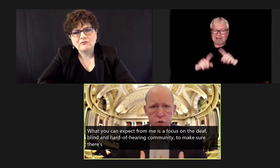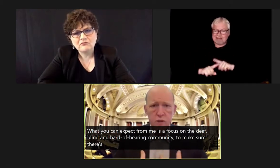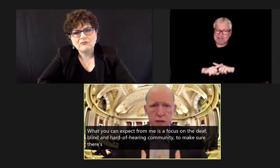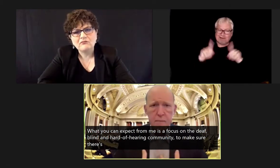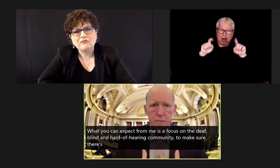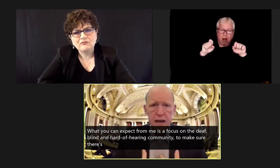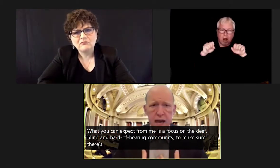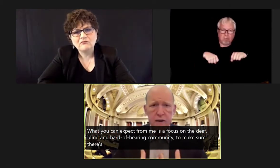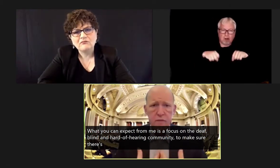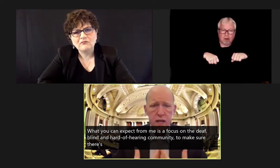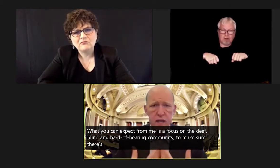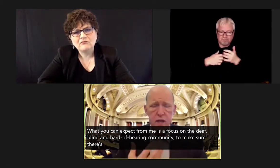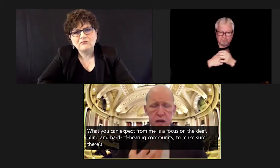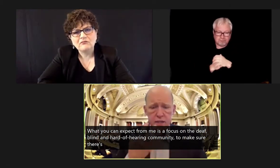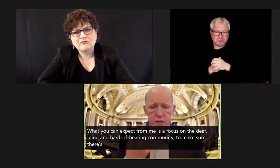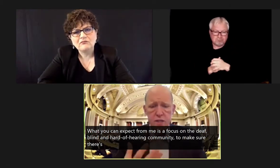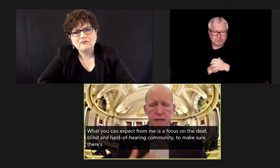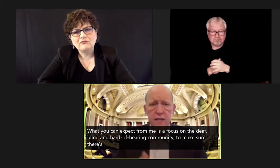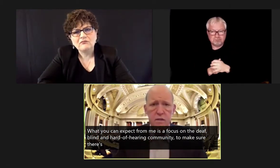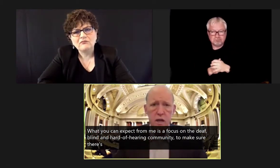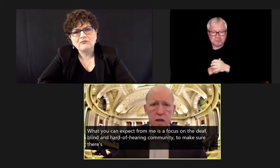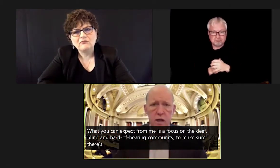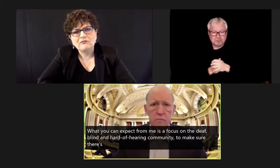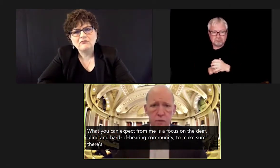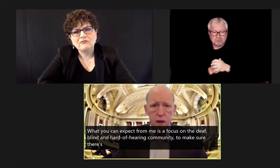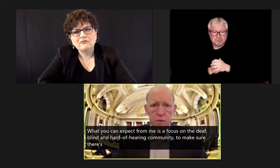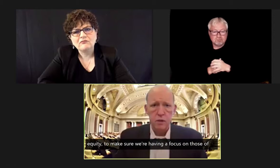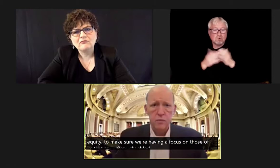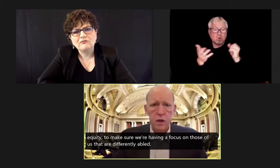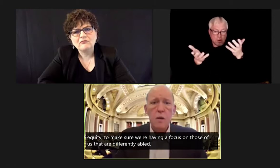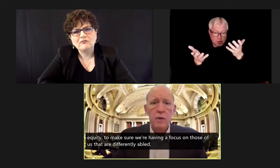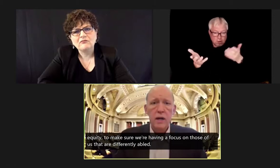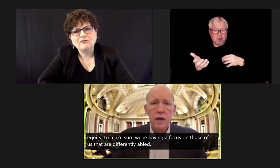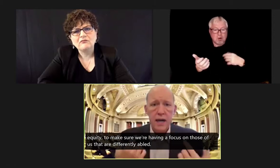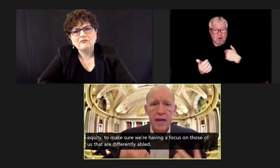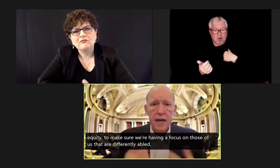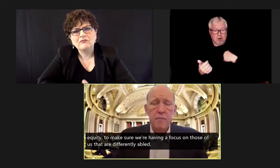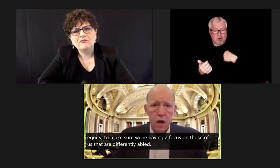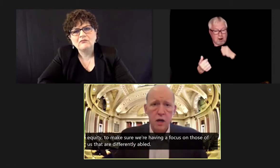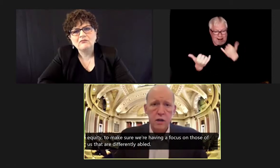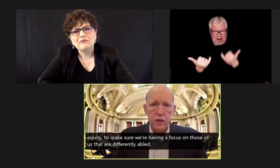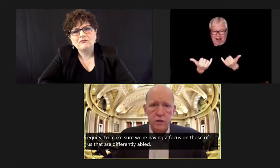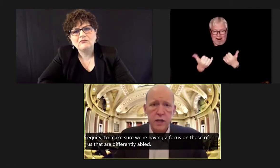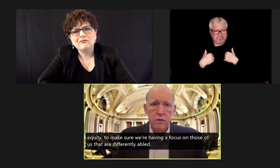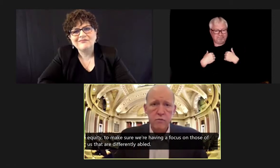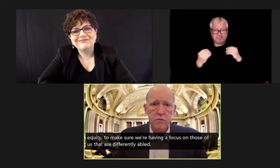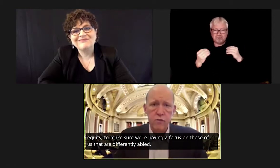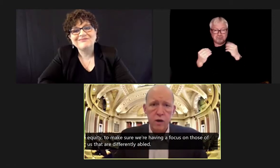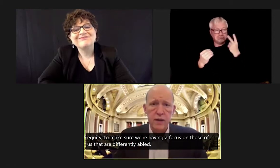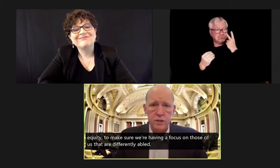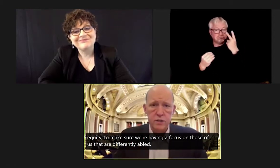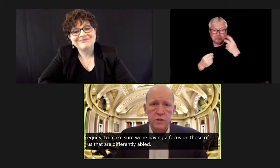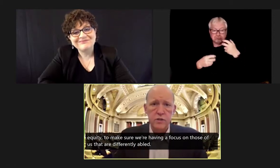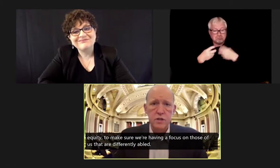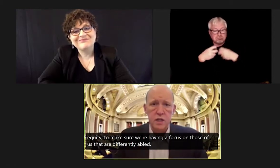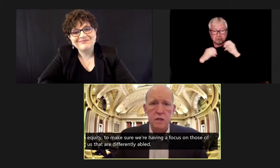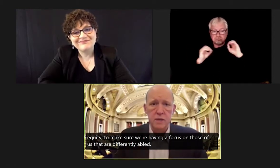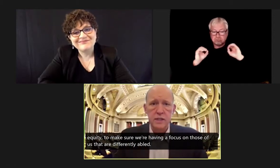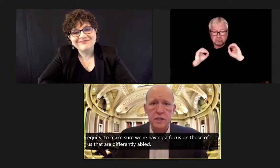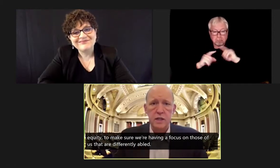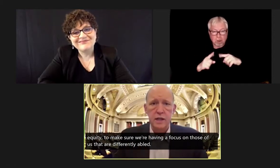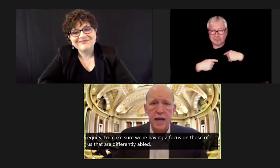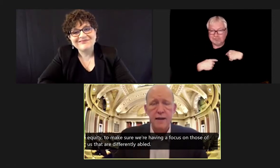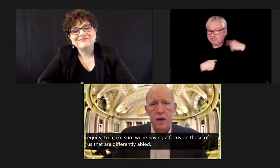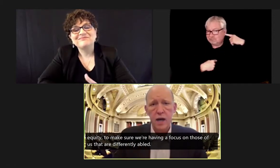I don't happen to have a sight problem, but I am hard of hearing from my service in